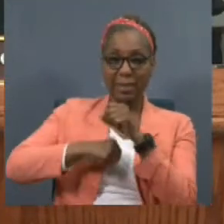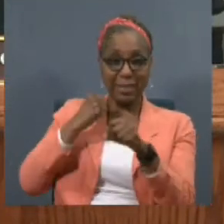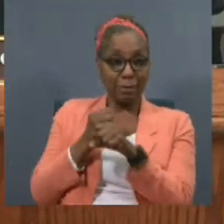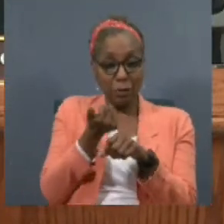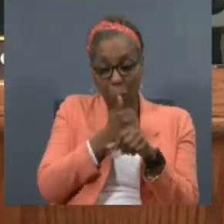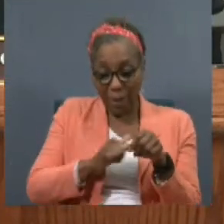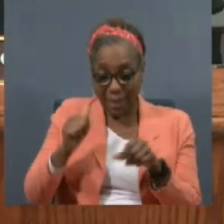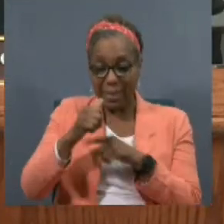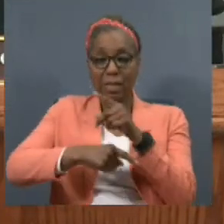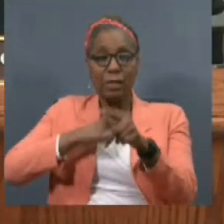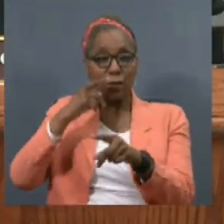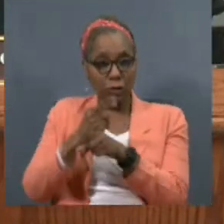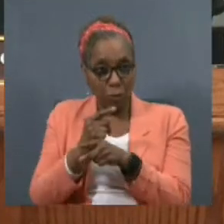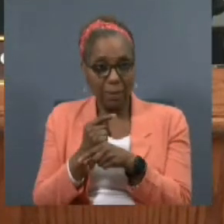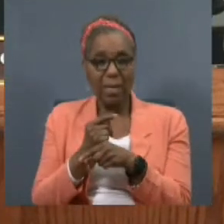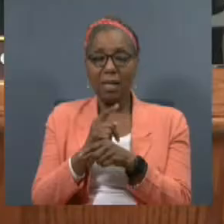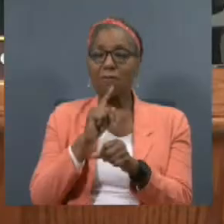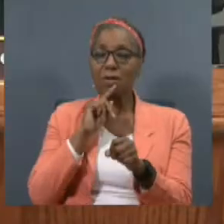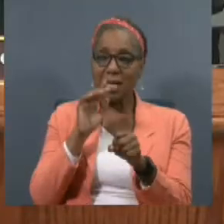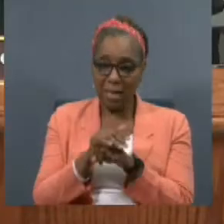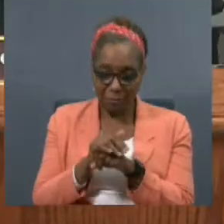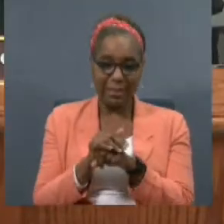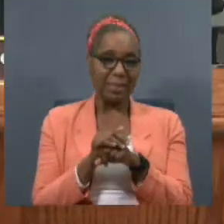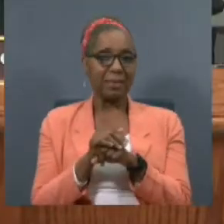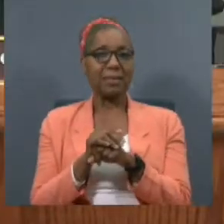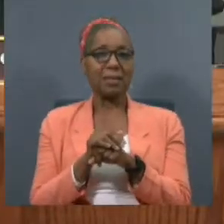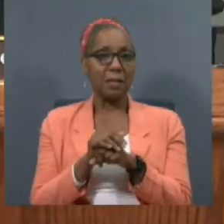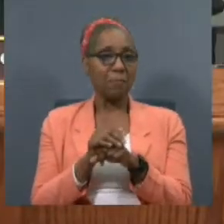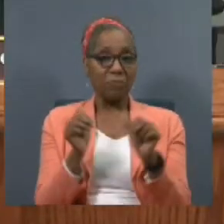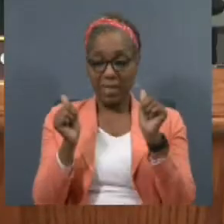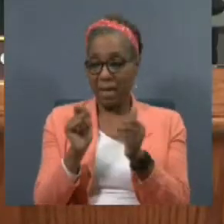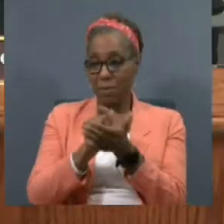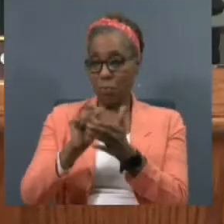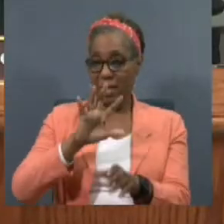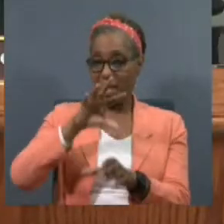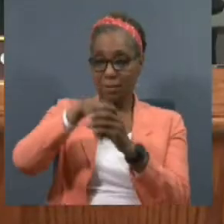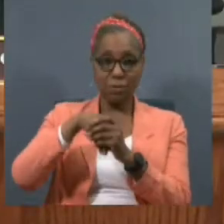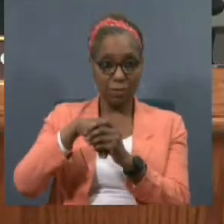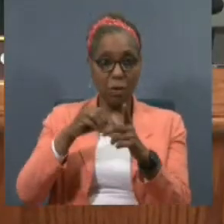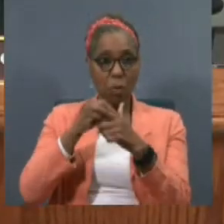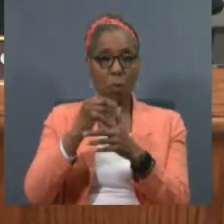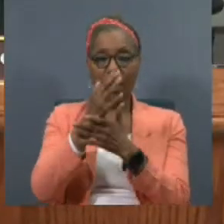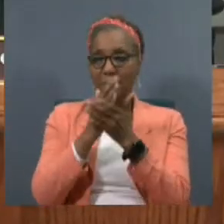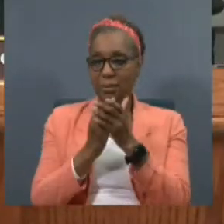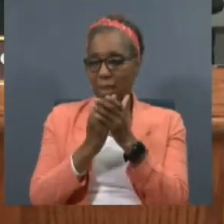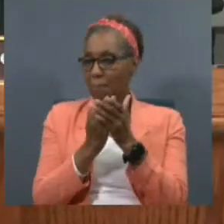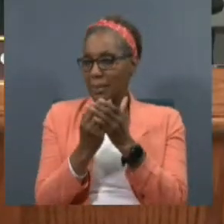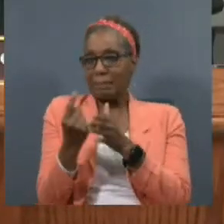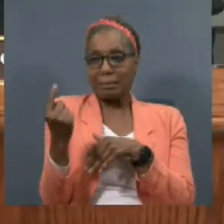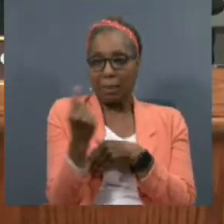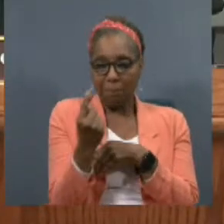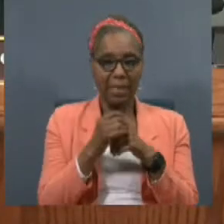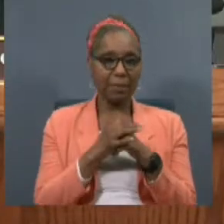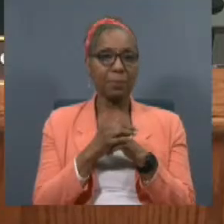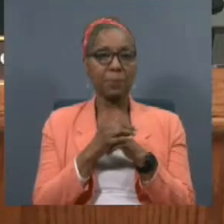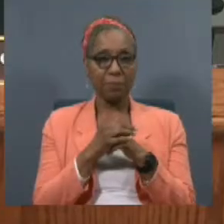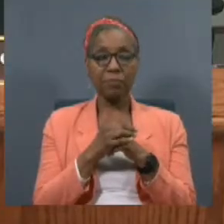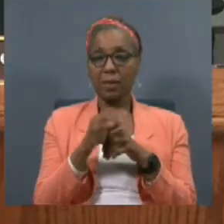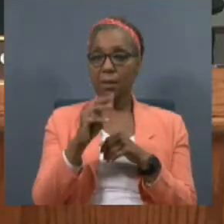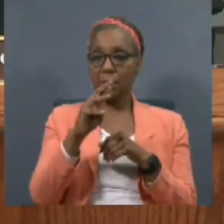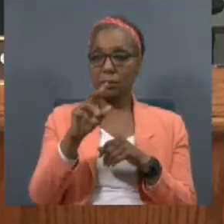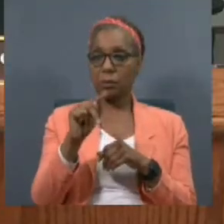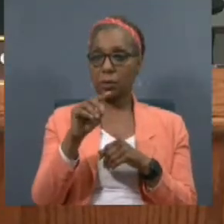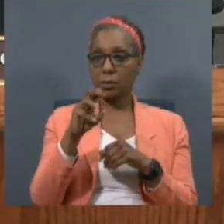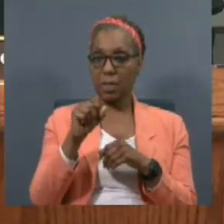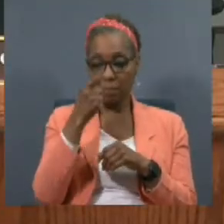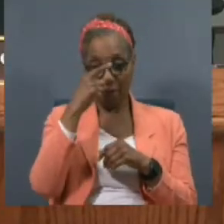of assurance, a covenant, as it were, that can be written into this? Or some sort of thing where, you know, Mr. Timmis,